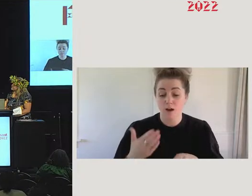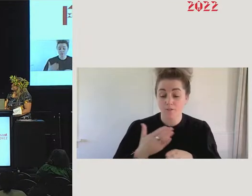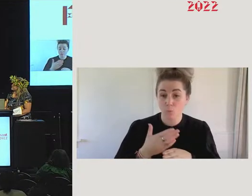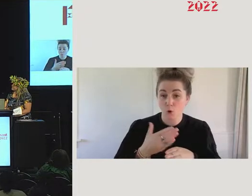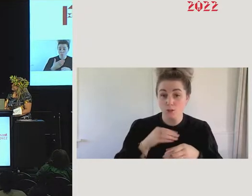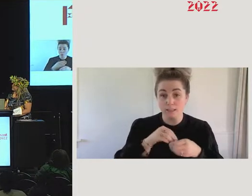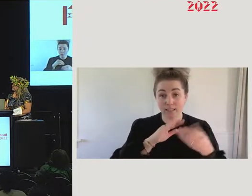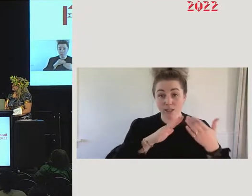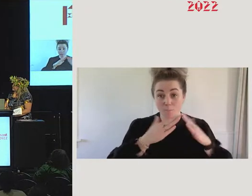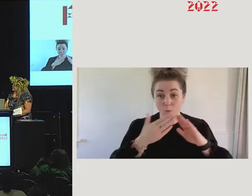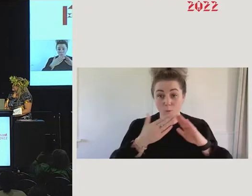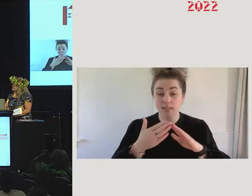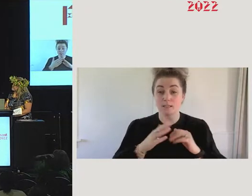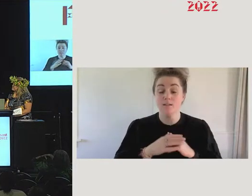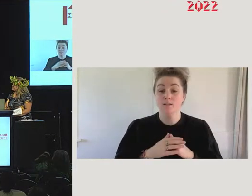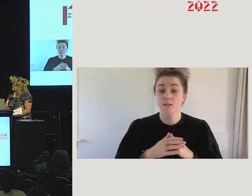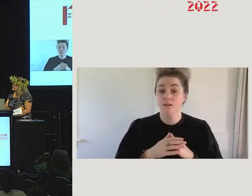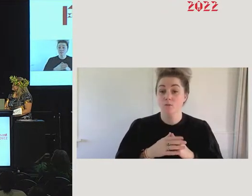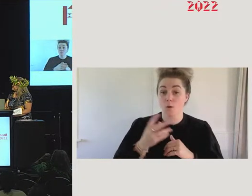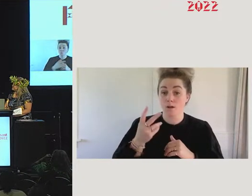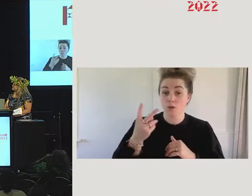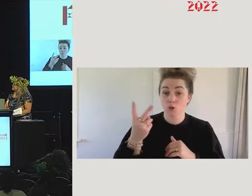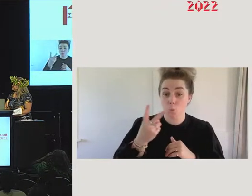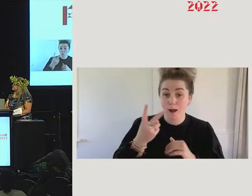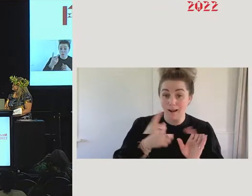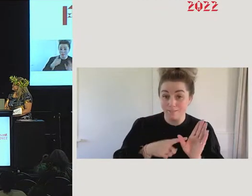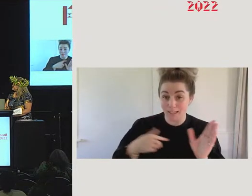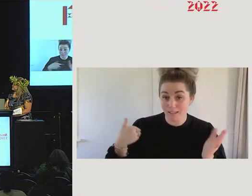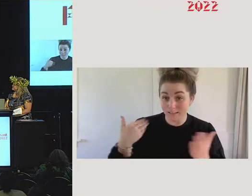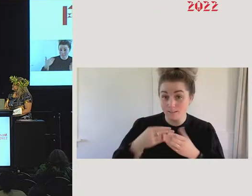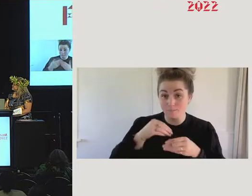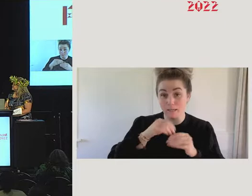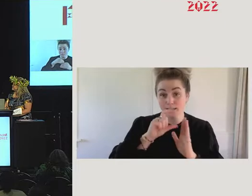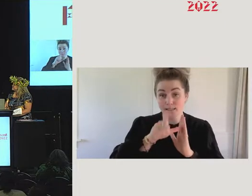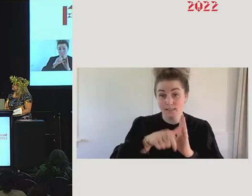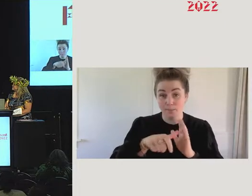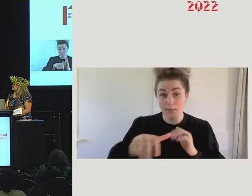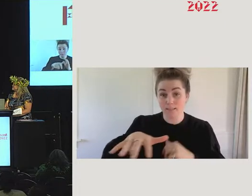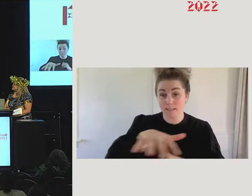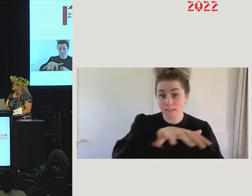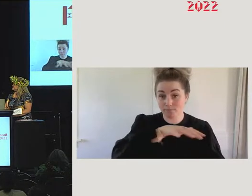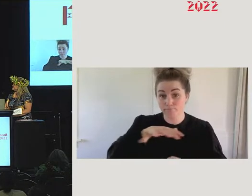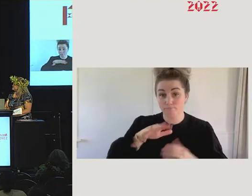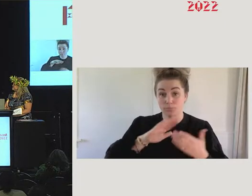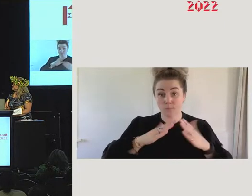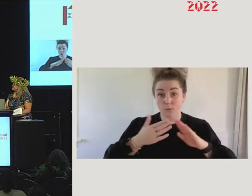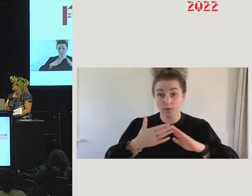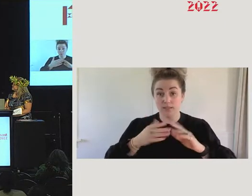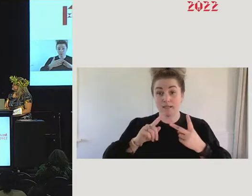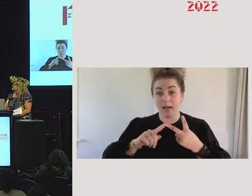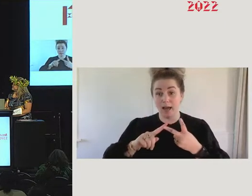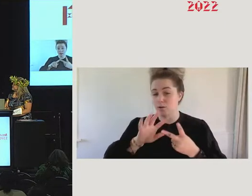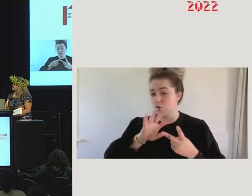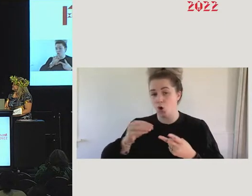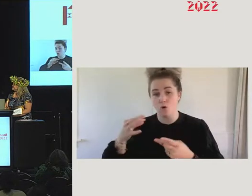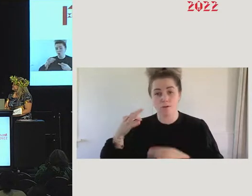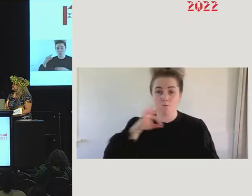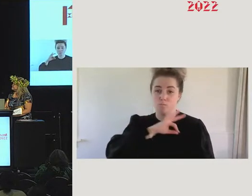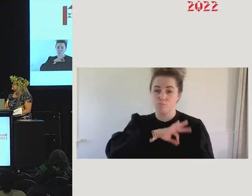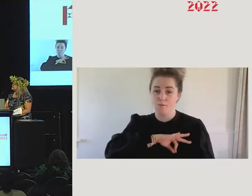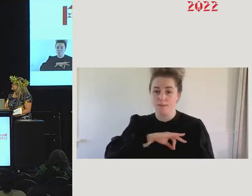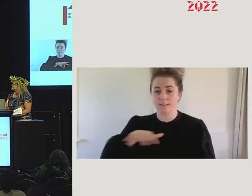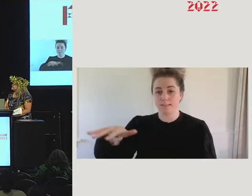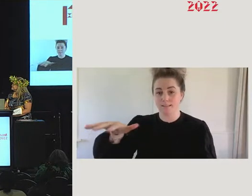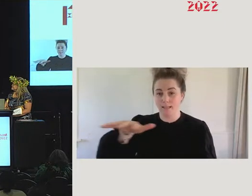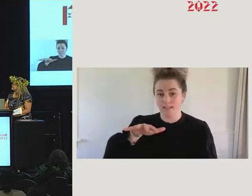in for the past 12 years in the disability disability community and non-profit sector